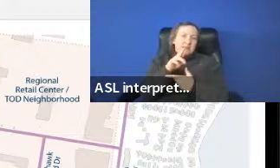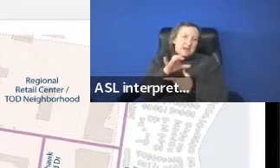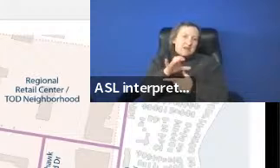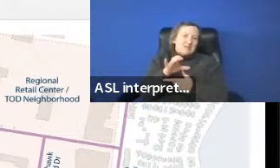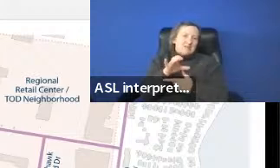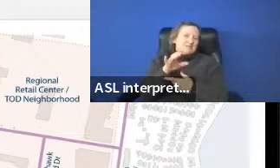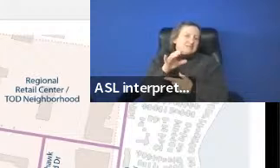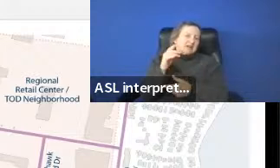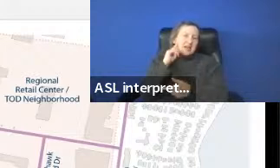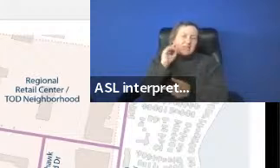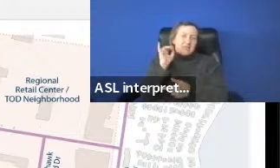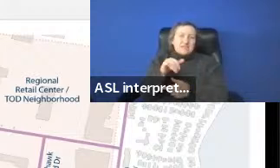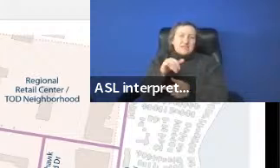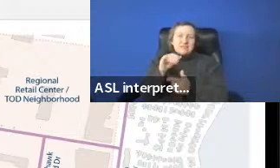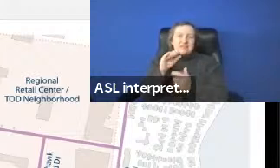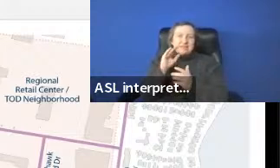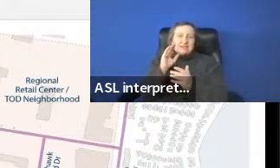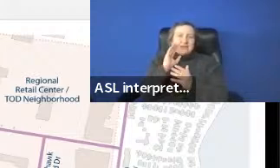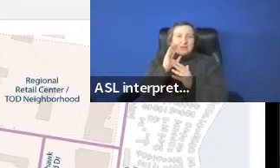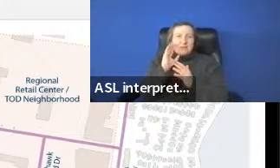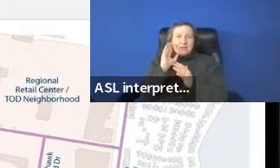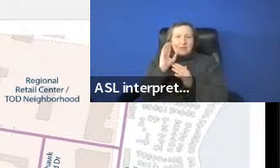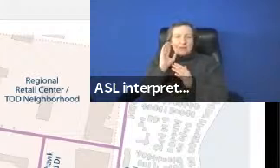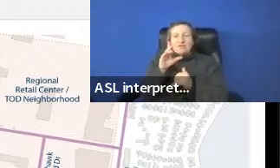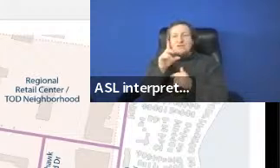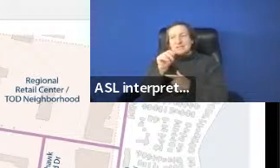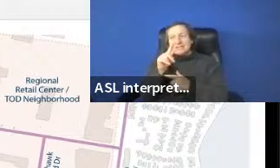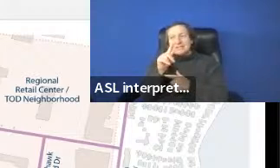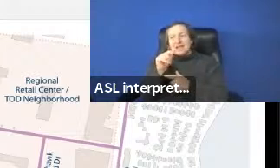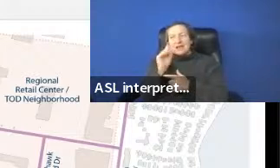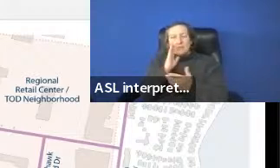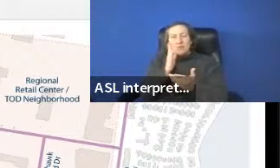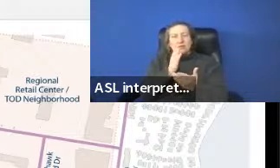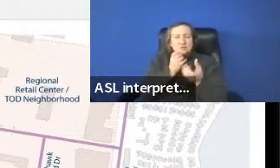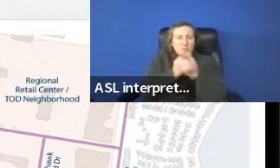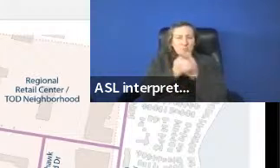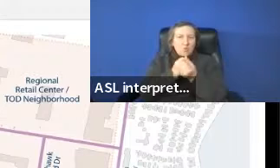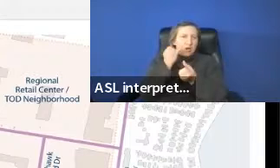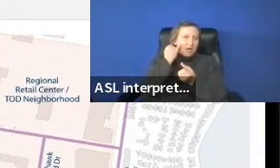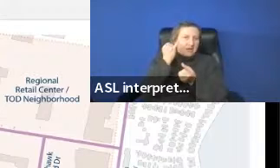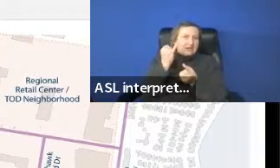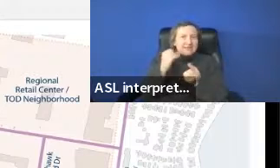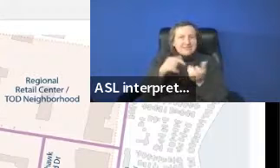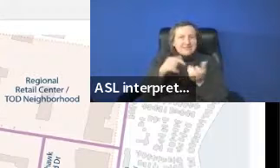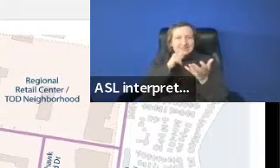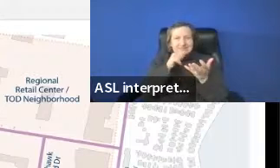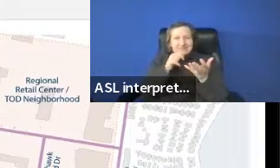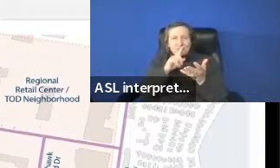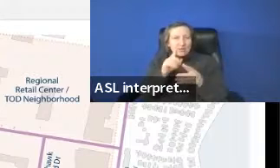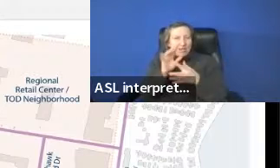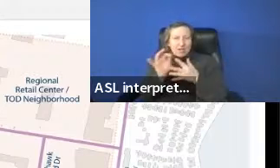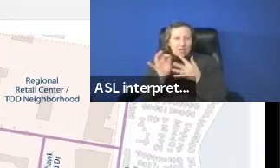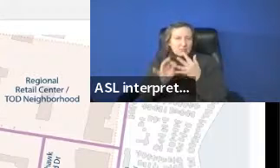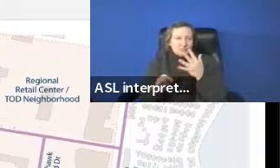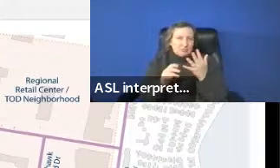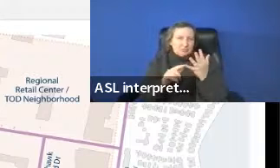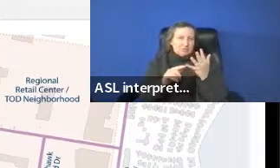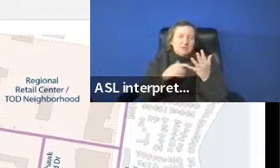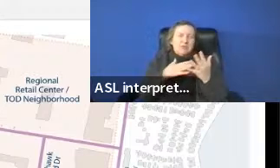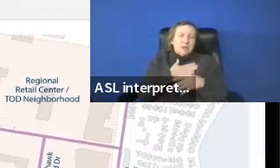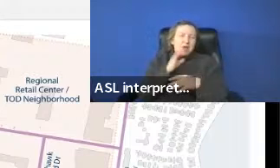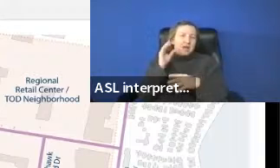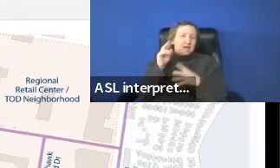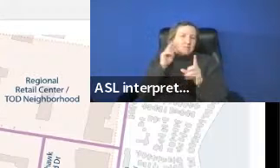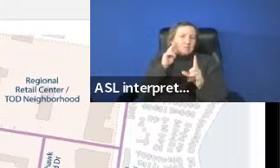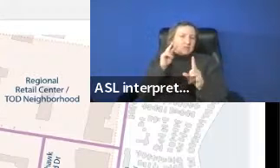is, hopefully the data will support the anecdotal opinion that this is a non-option. From my perspective, I mean, one way off the